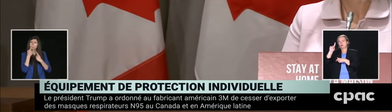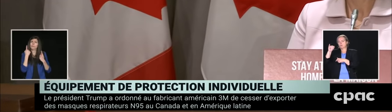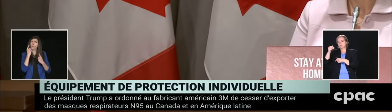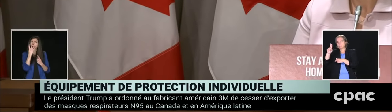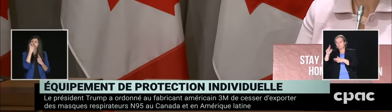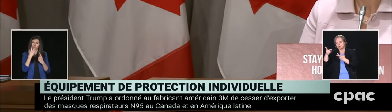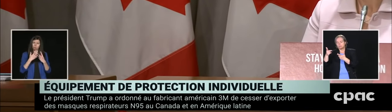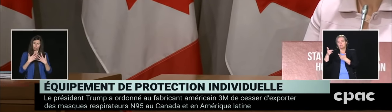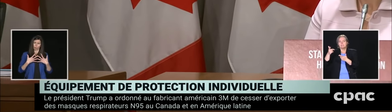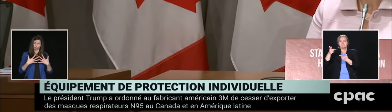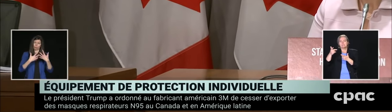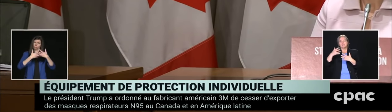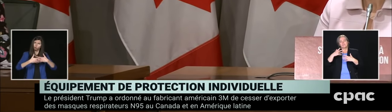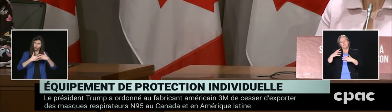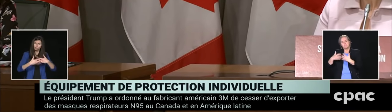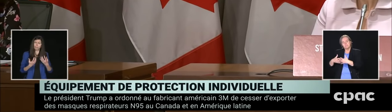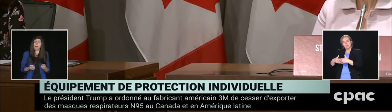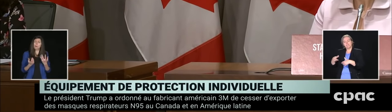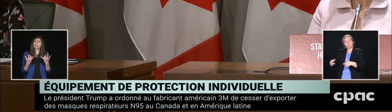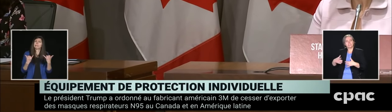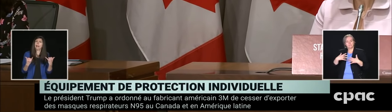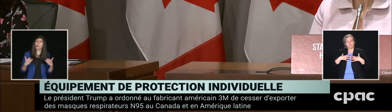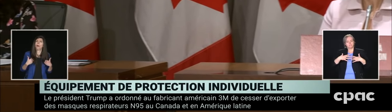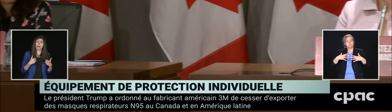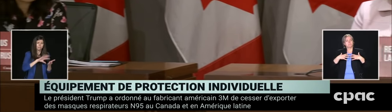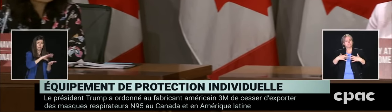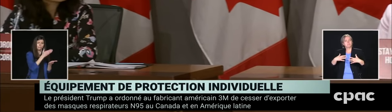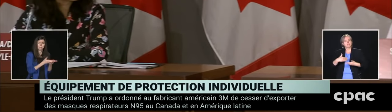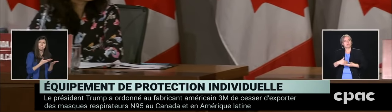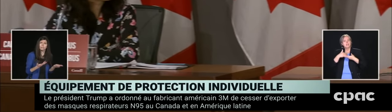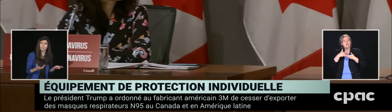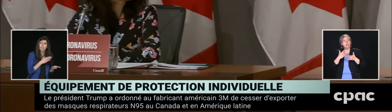you believe that we will need.